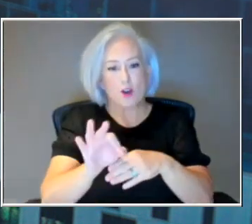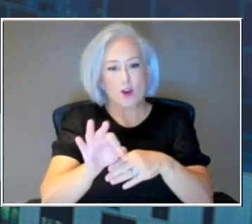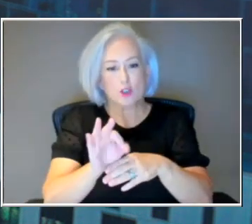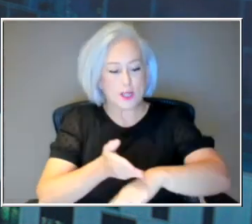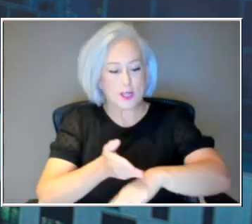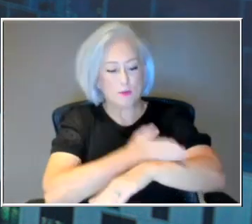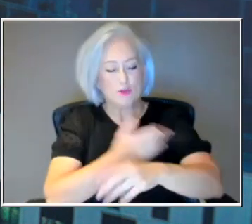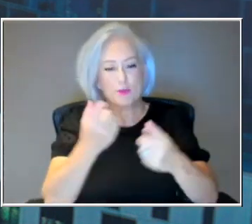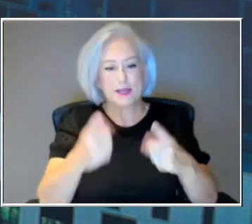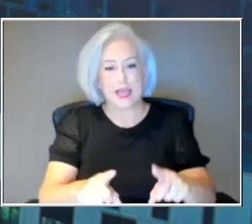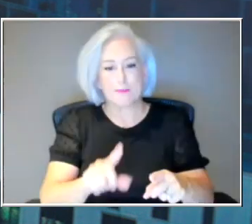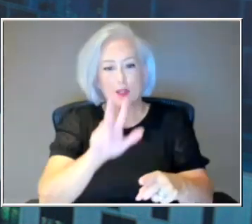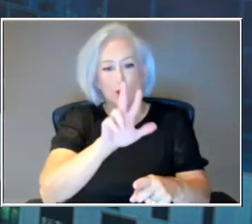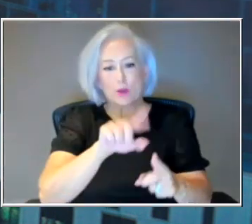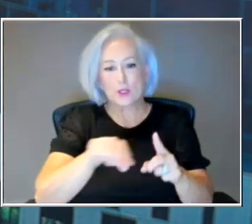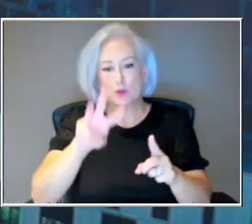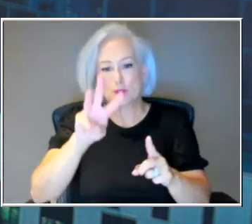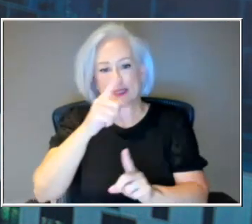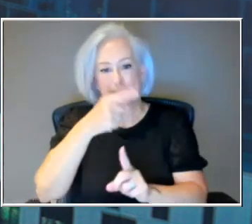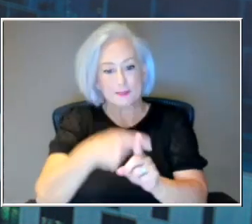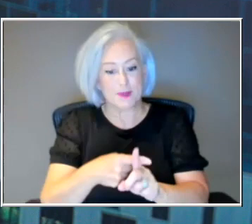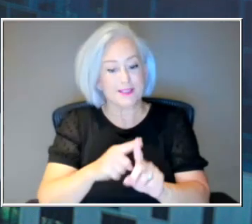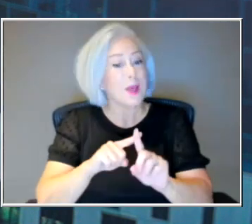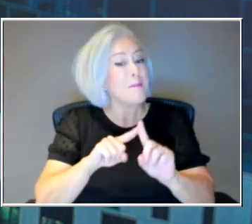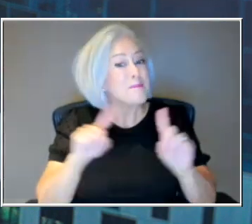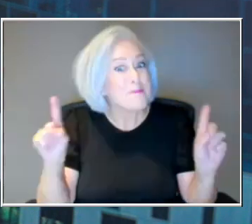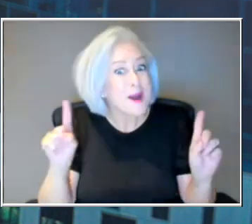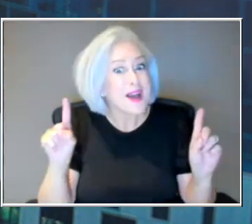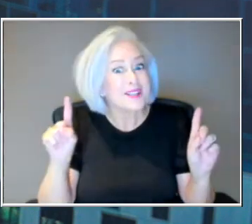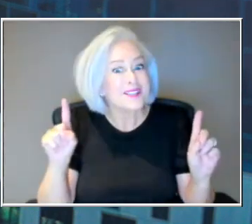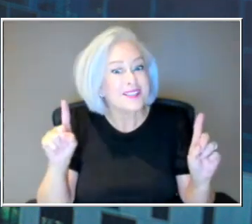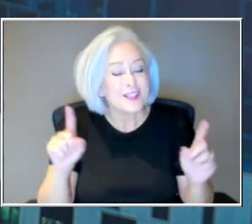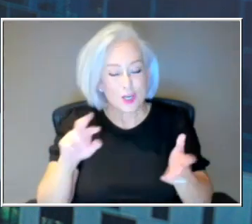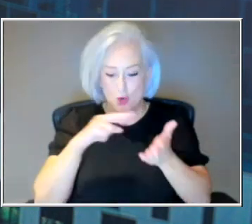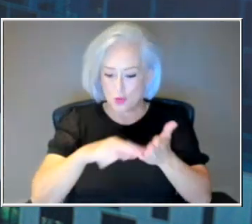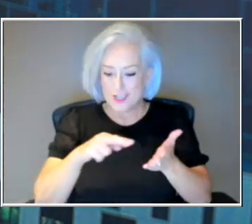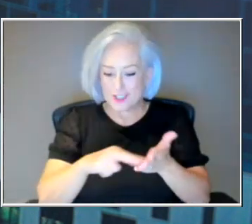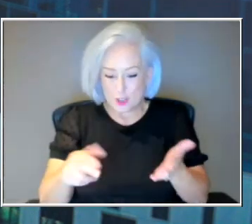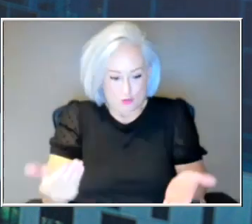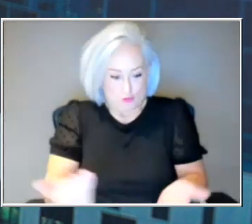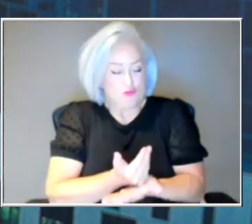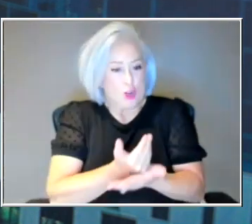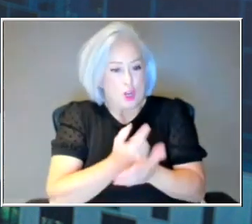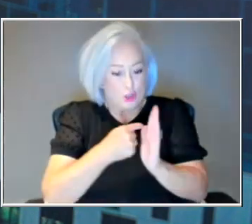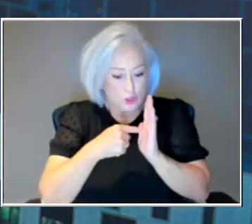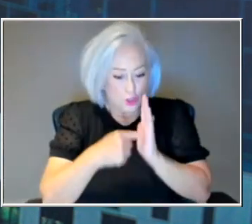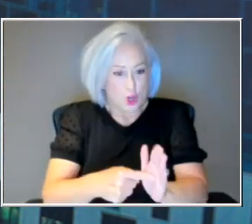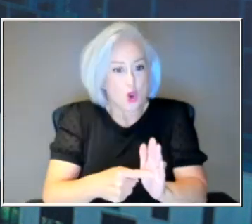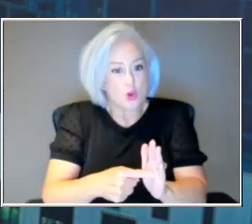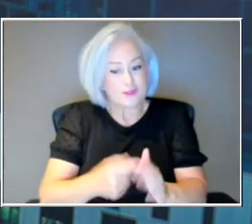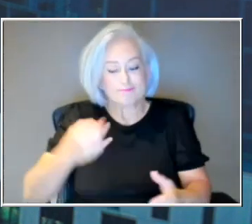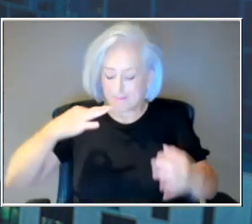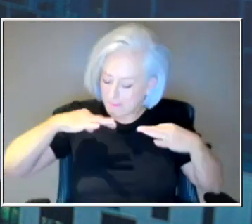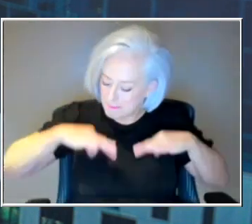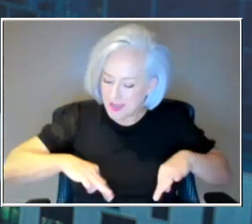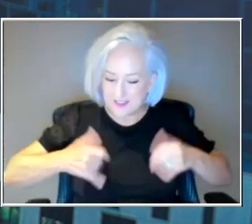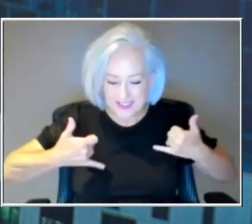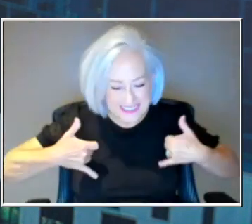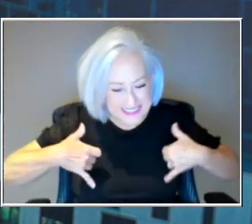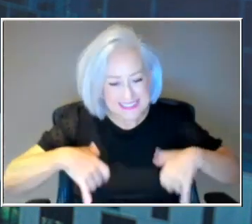we're learning through newer research is that we can see patients benefit from rehab and even certain procedural